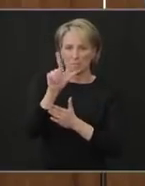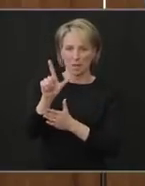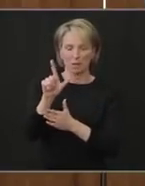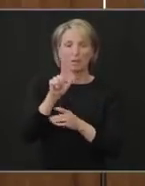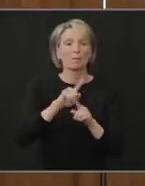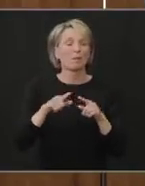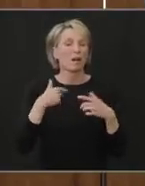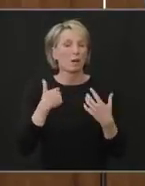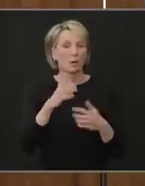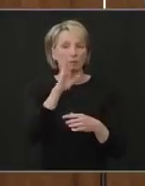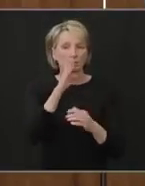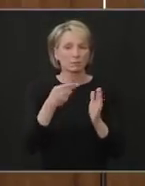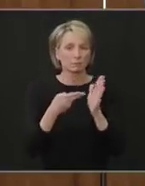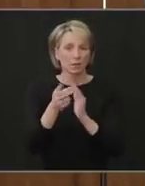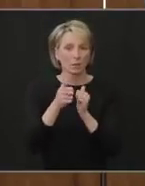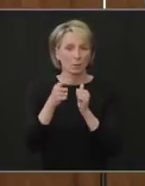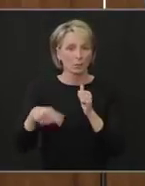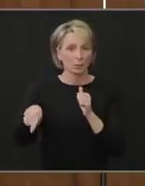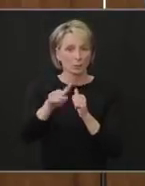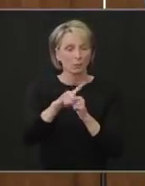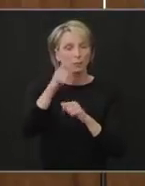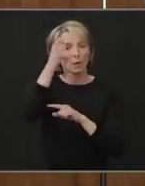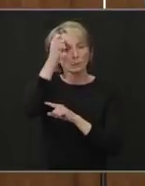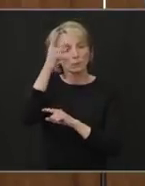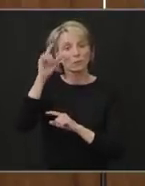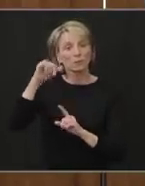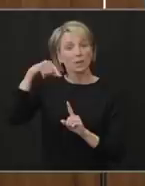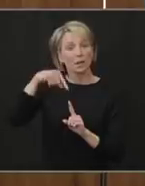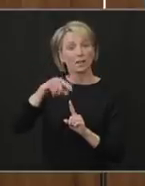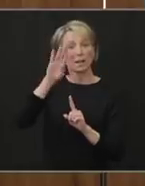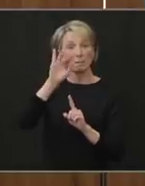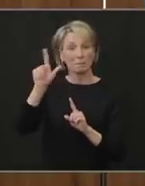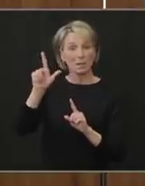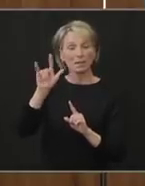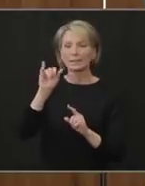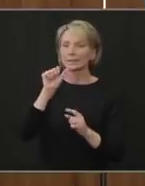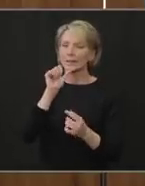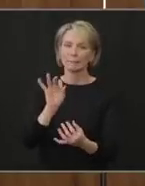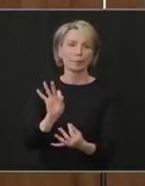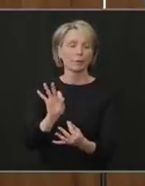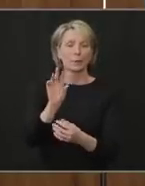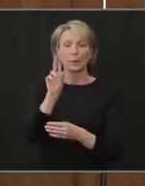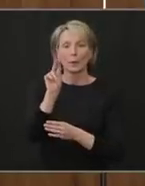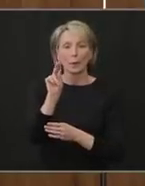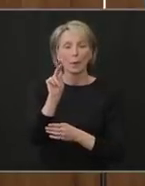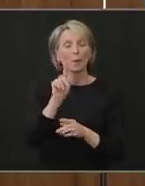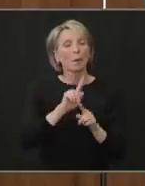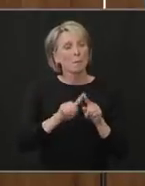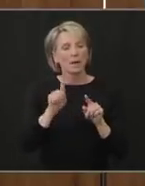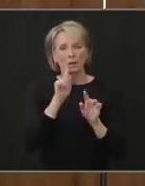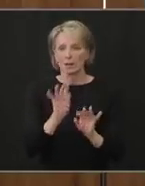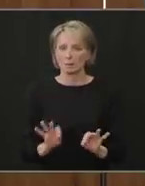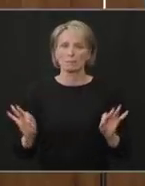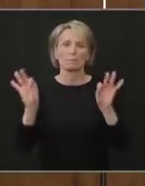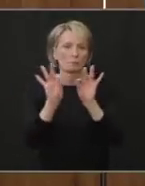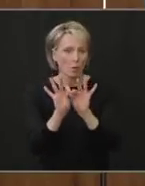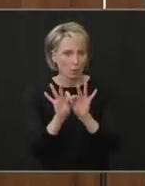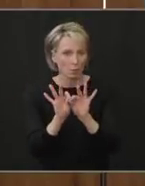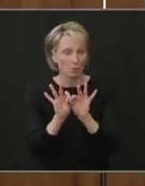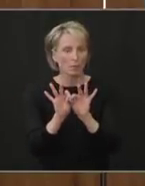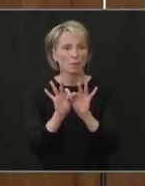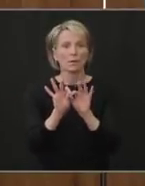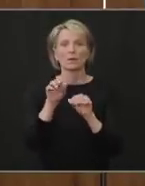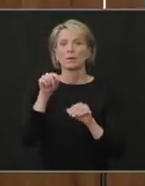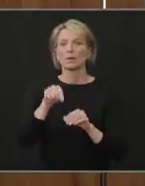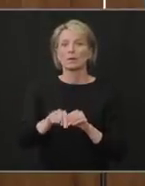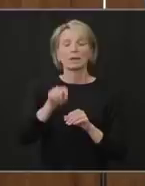blunt. This bill is imperfect but imperative. It is not a panacea. It is